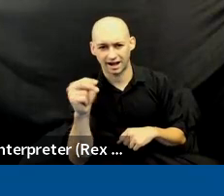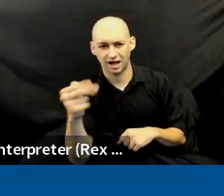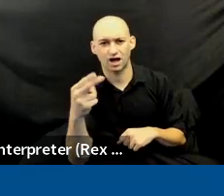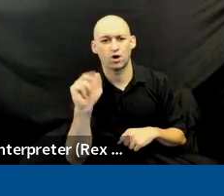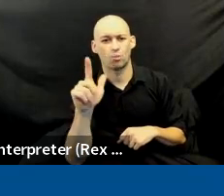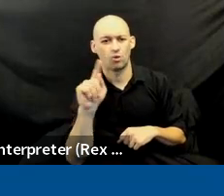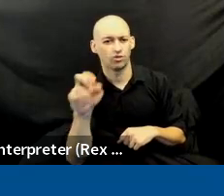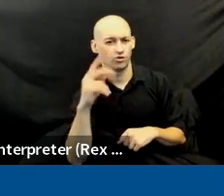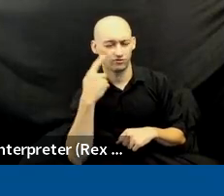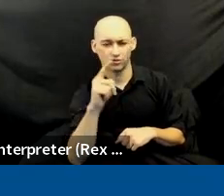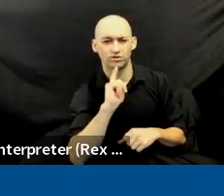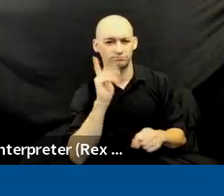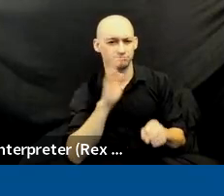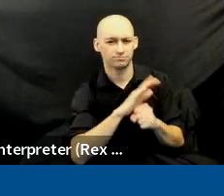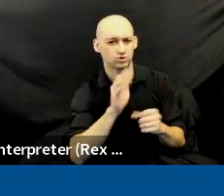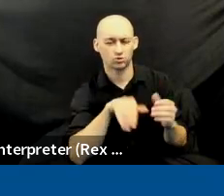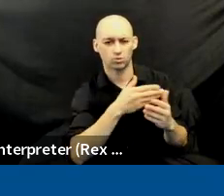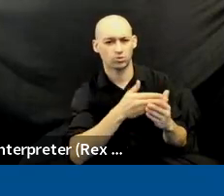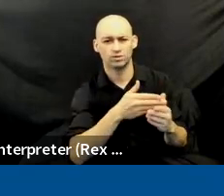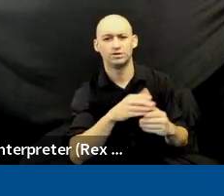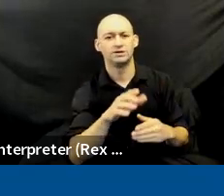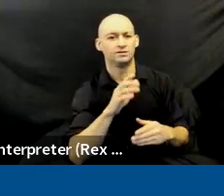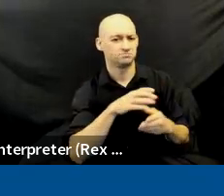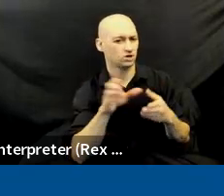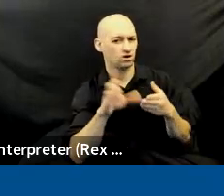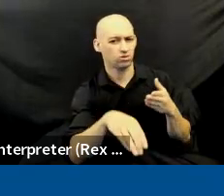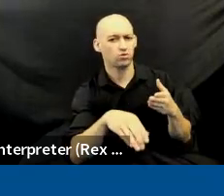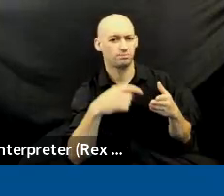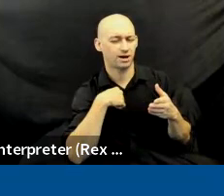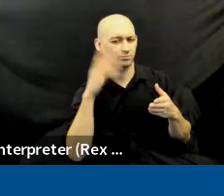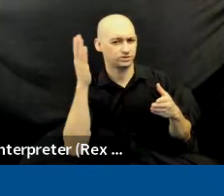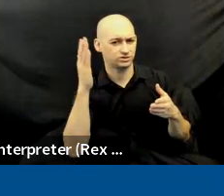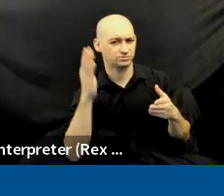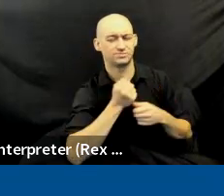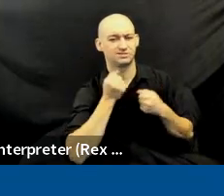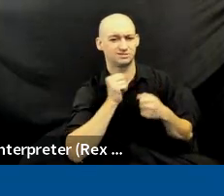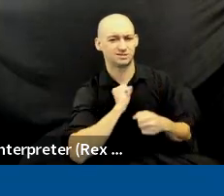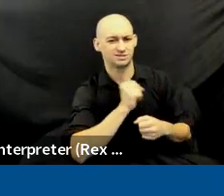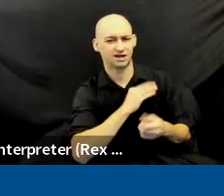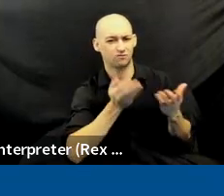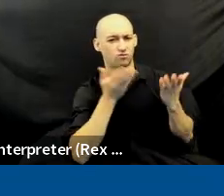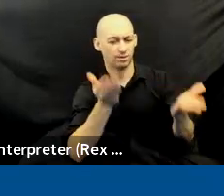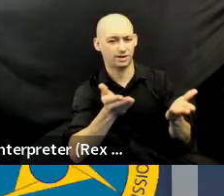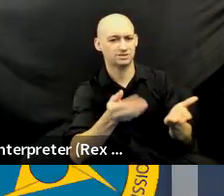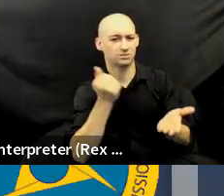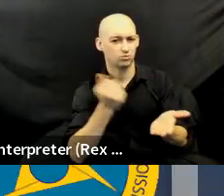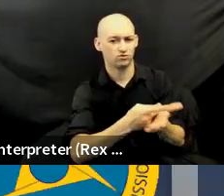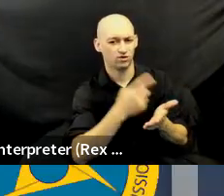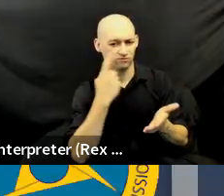process. This concludes my presentation. Staff recommends approval of the final Clean Freight Corridor Efficiency Assessment.